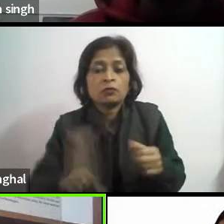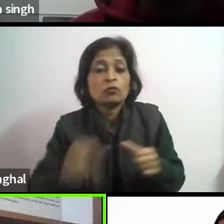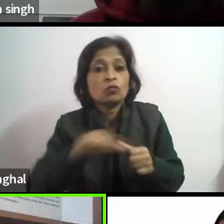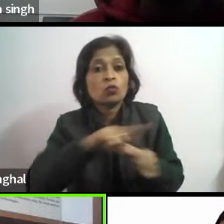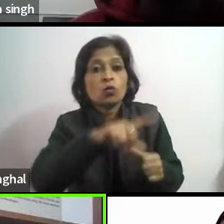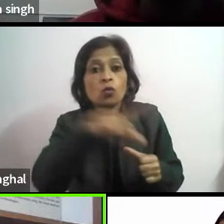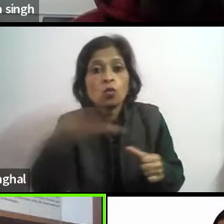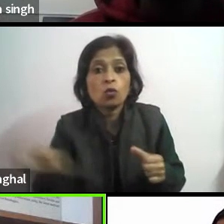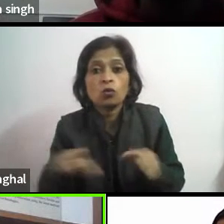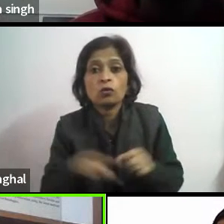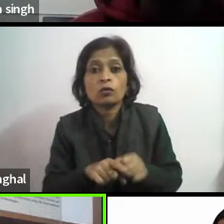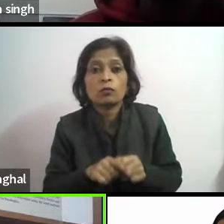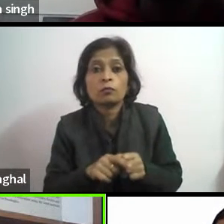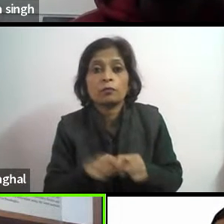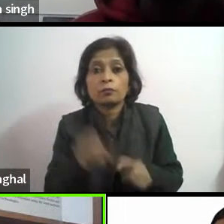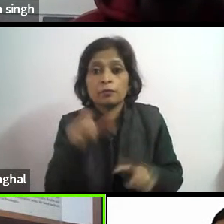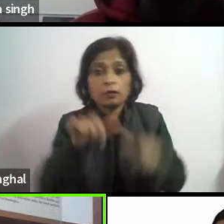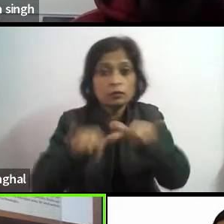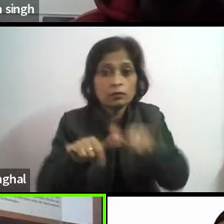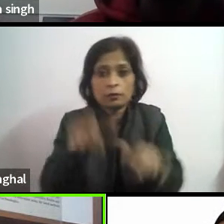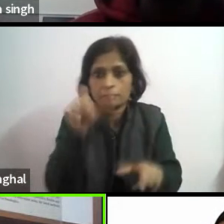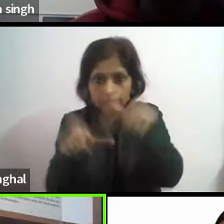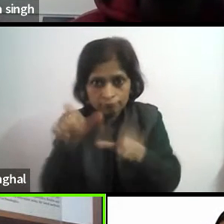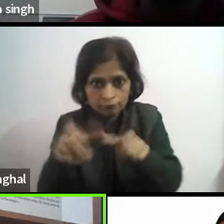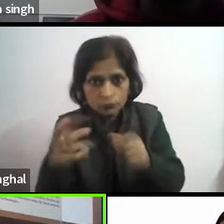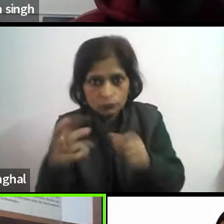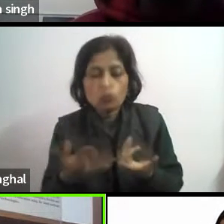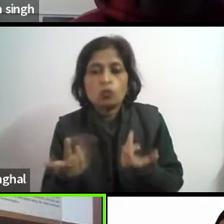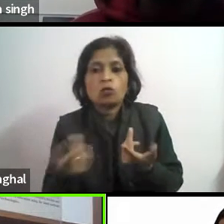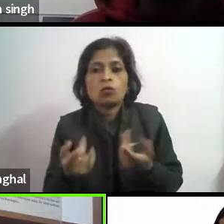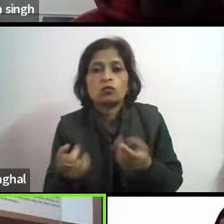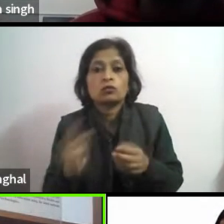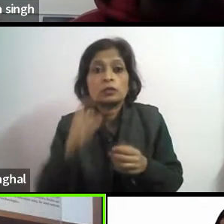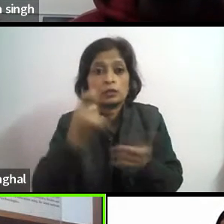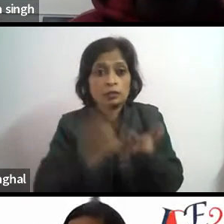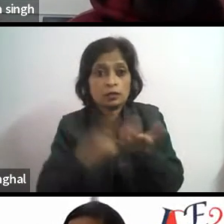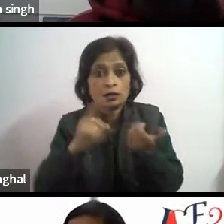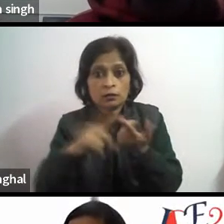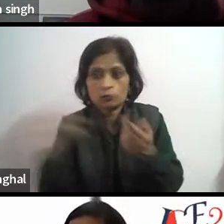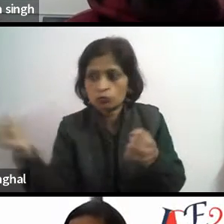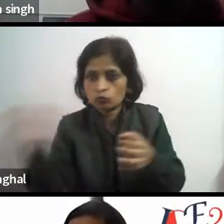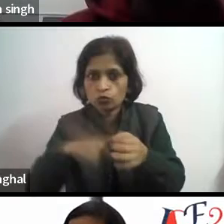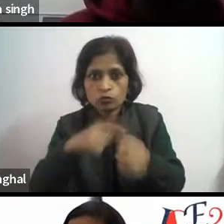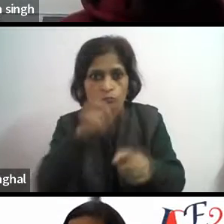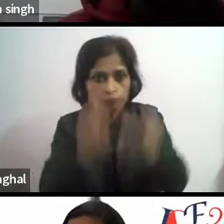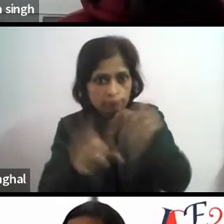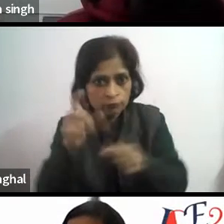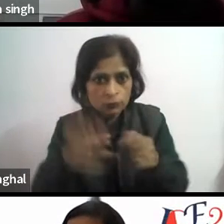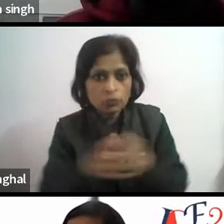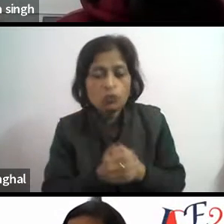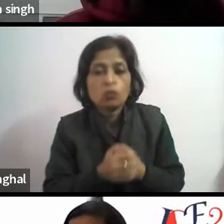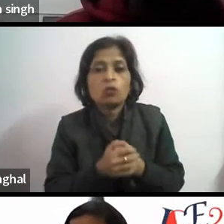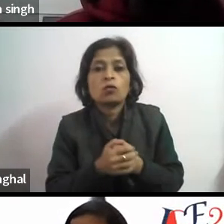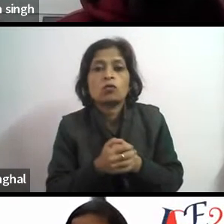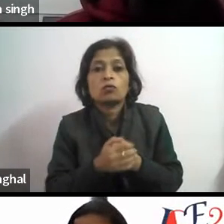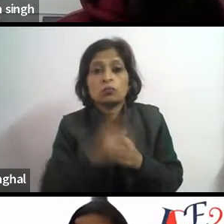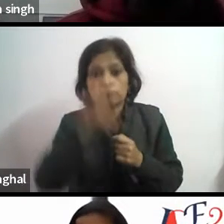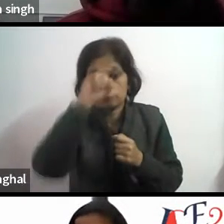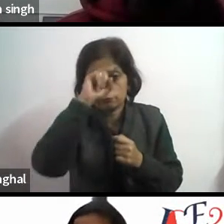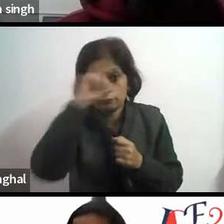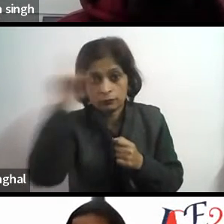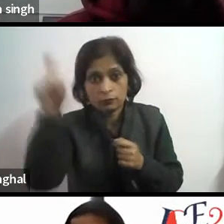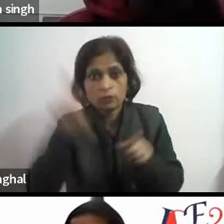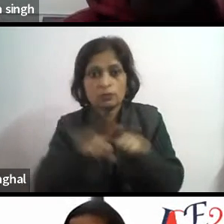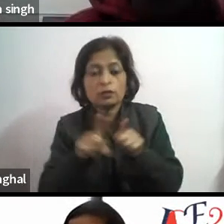the organizers and participants to Dr. Babasaheb Ambedkar State Open University of Gujarat. Under Atri